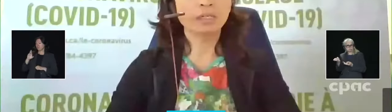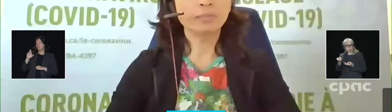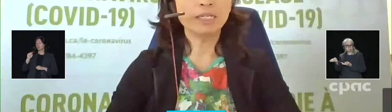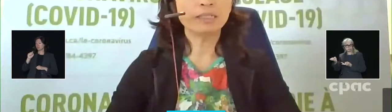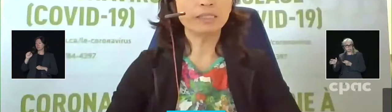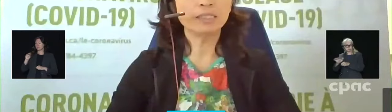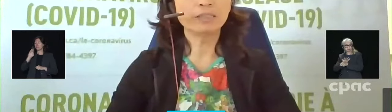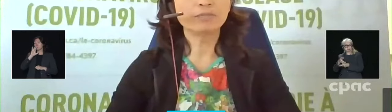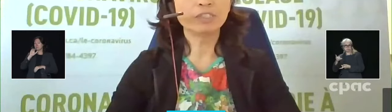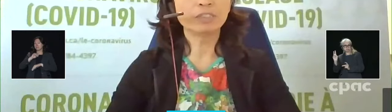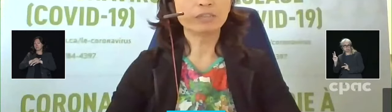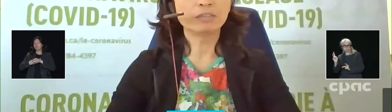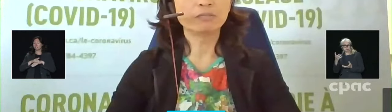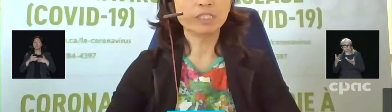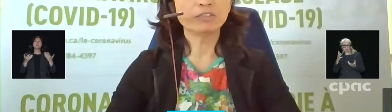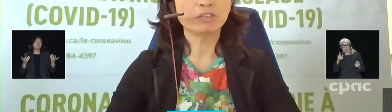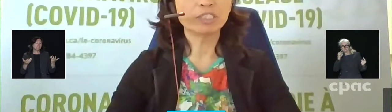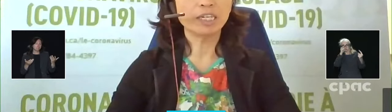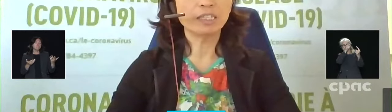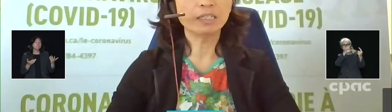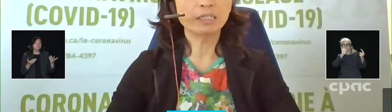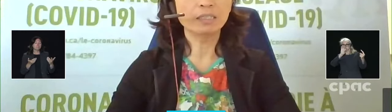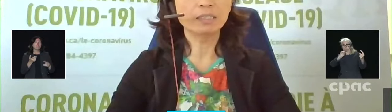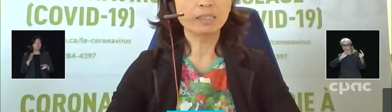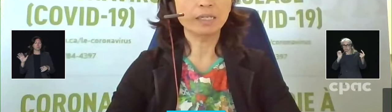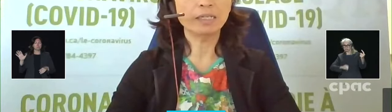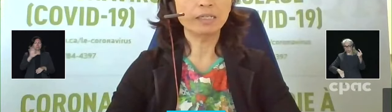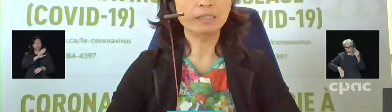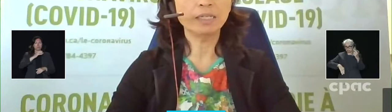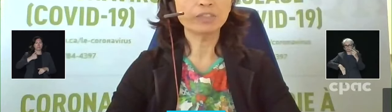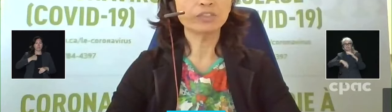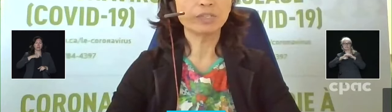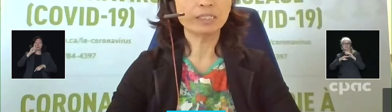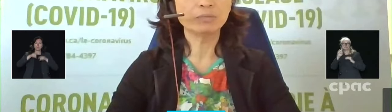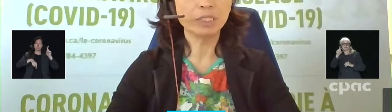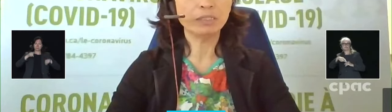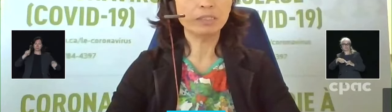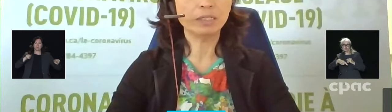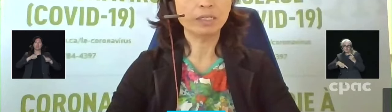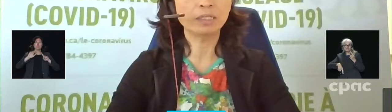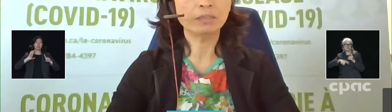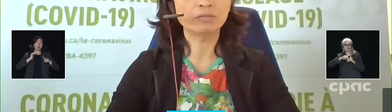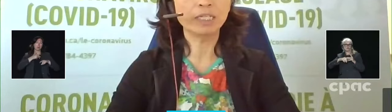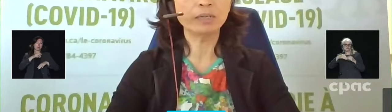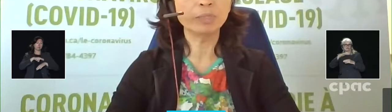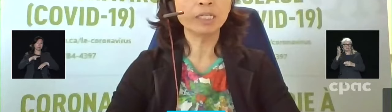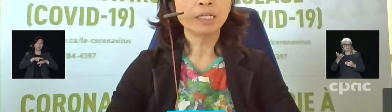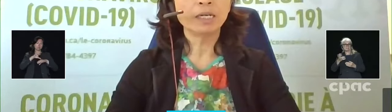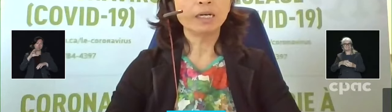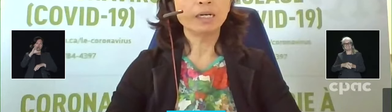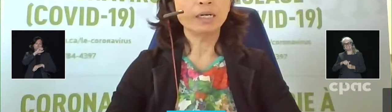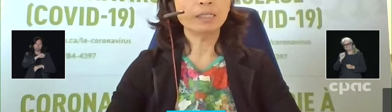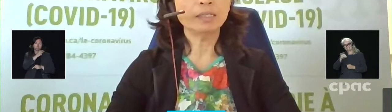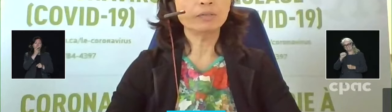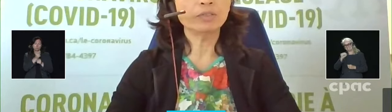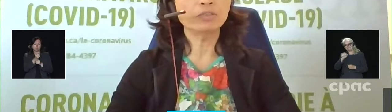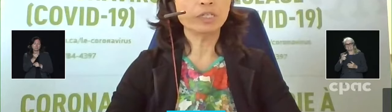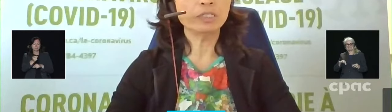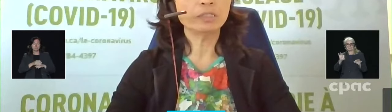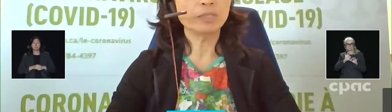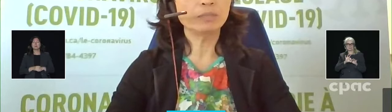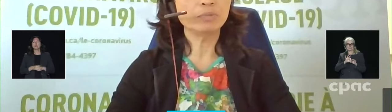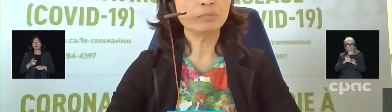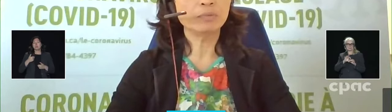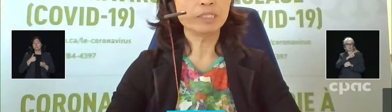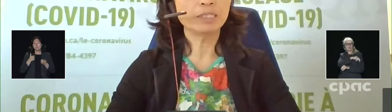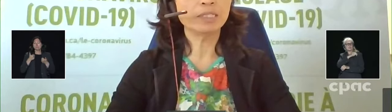imagine, capacity is different right across Canada. This is a national estimate in terms of red line. But as I was